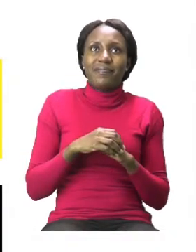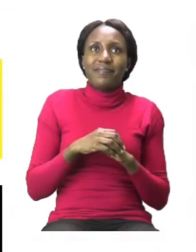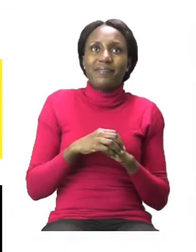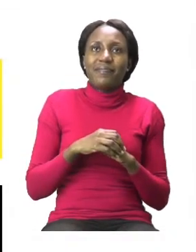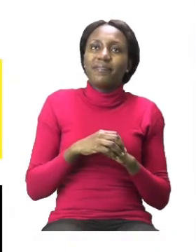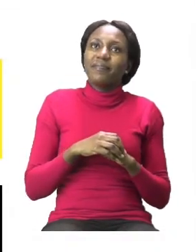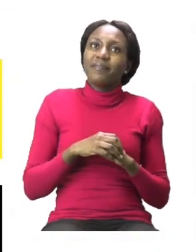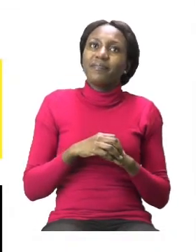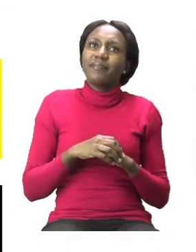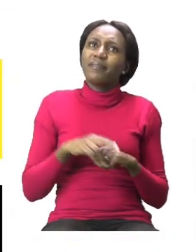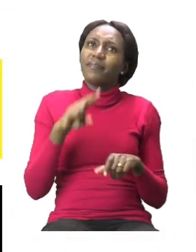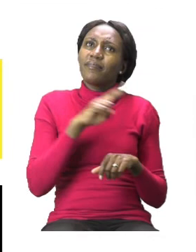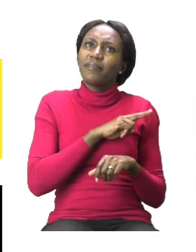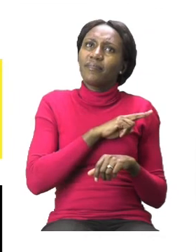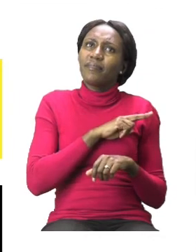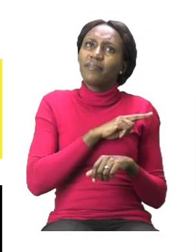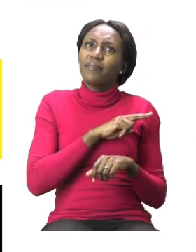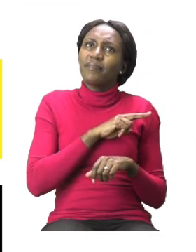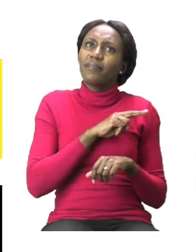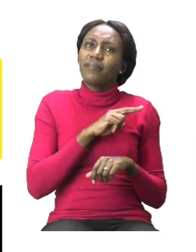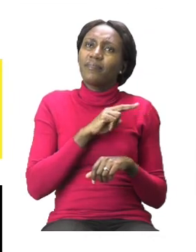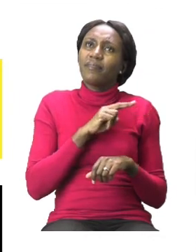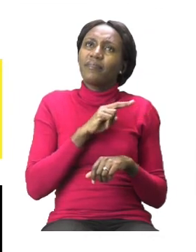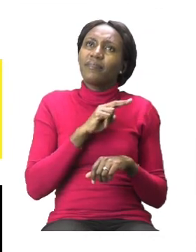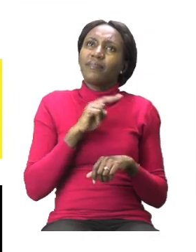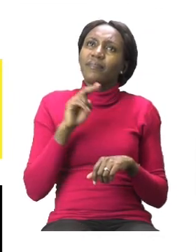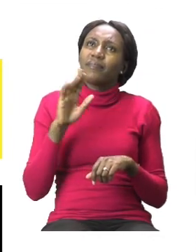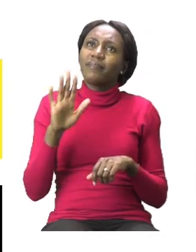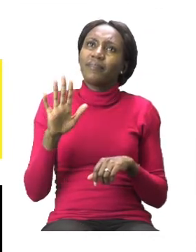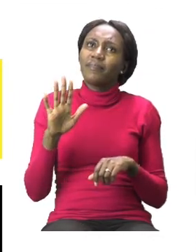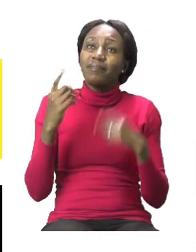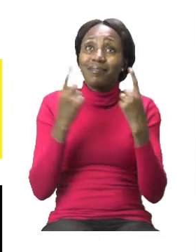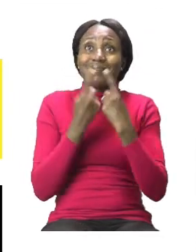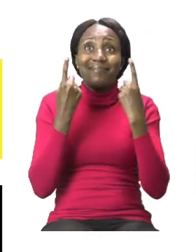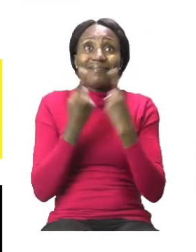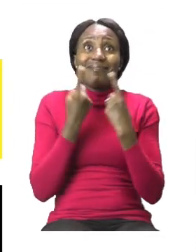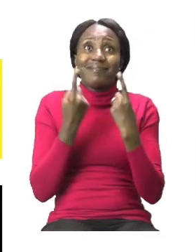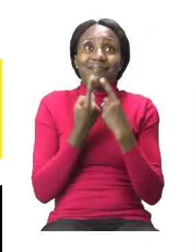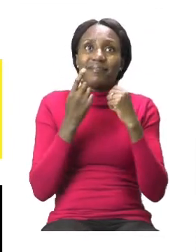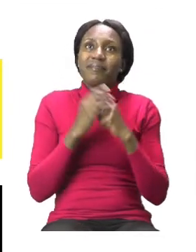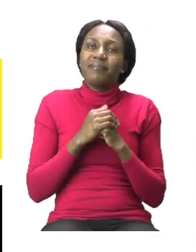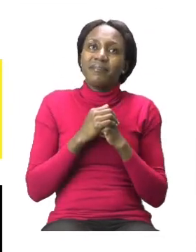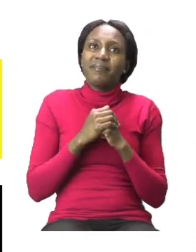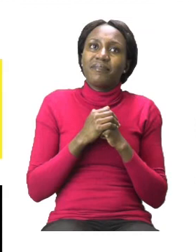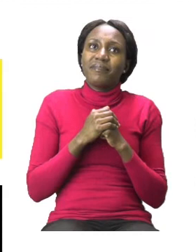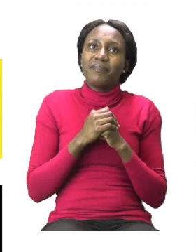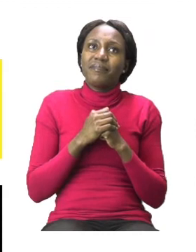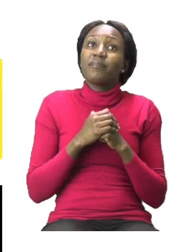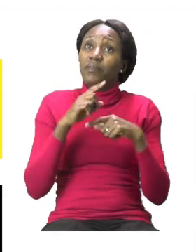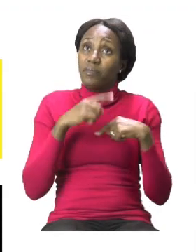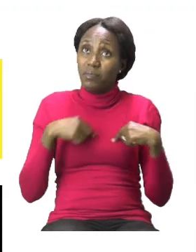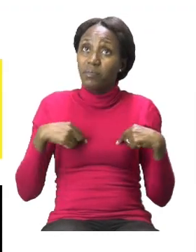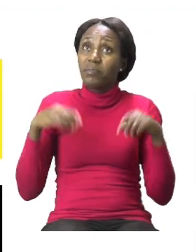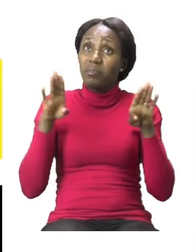On page 25, we are going to be playing a game. Now, this game is going to ask us to do two